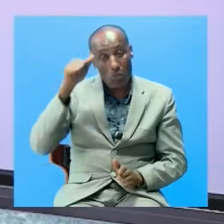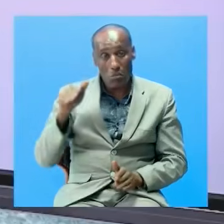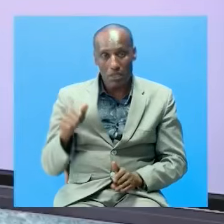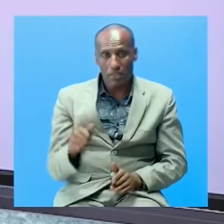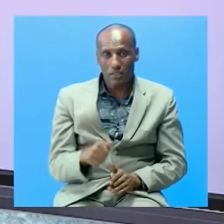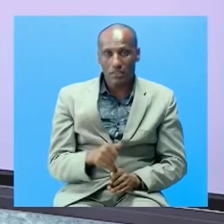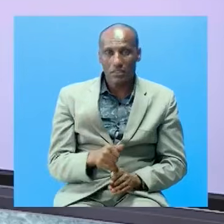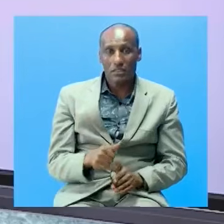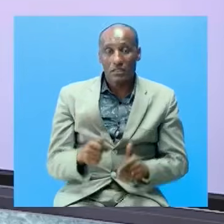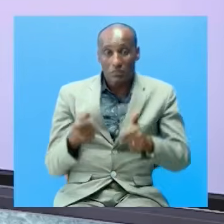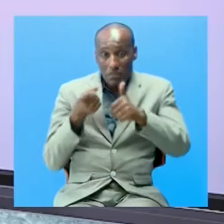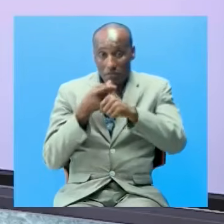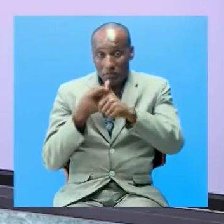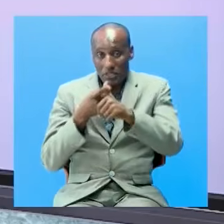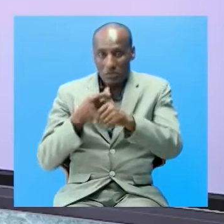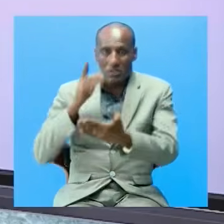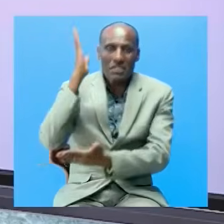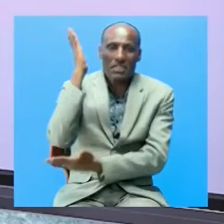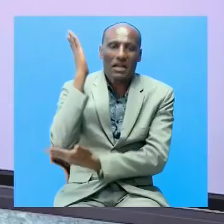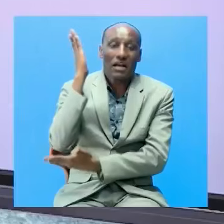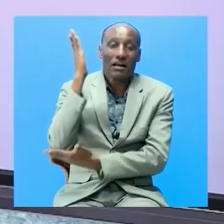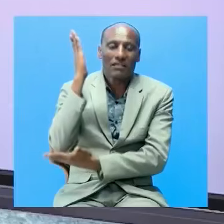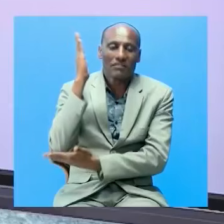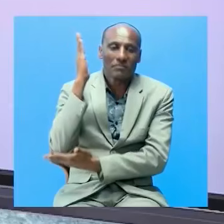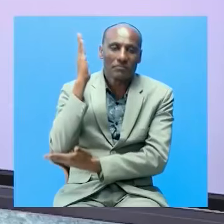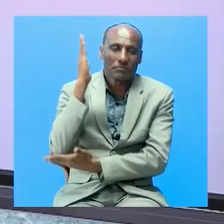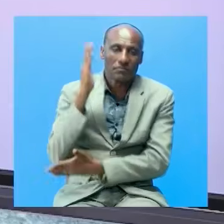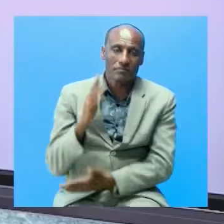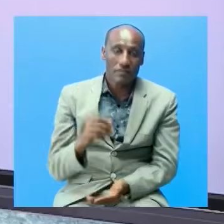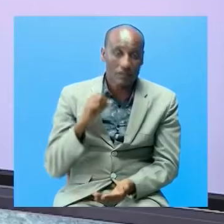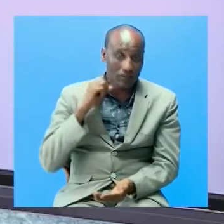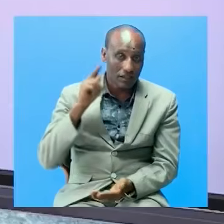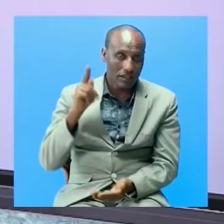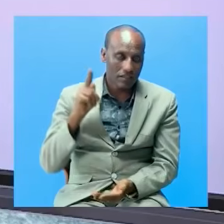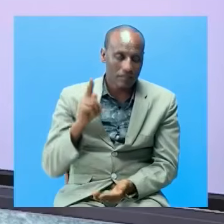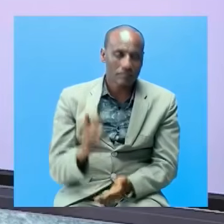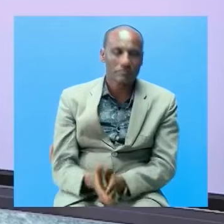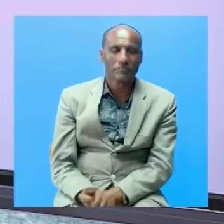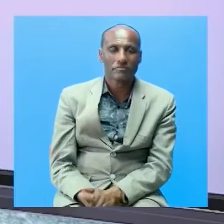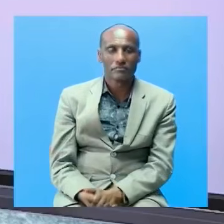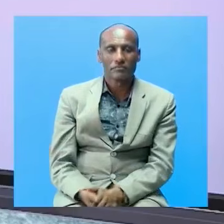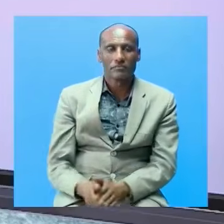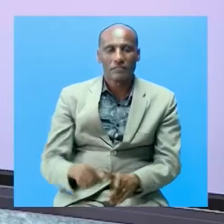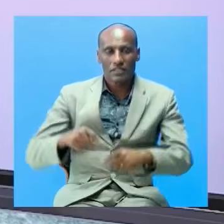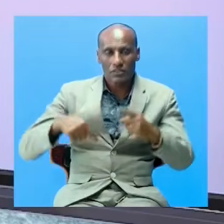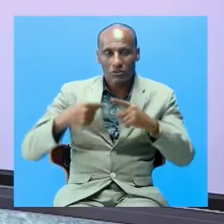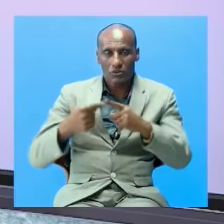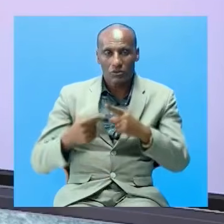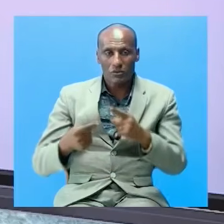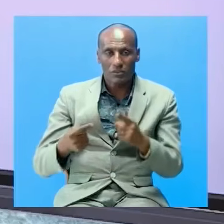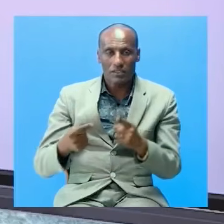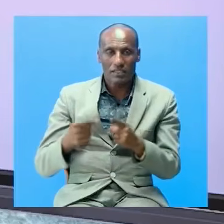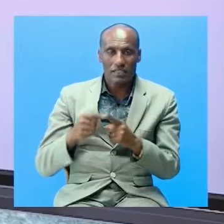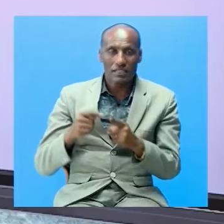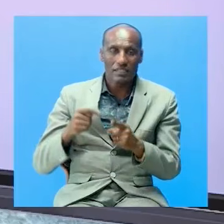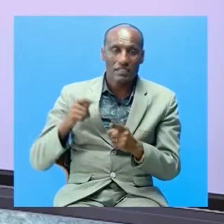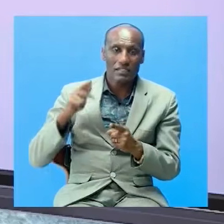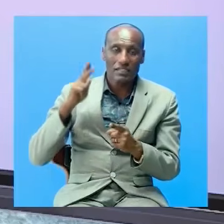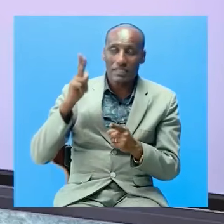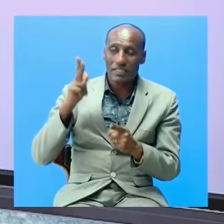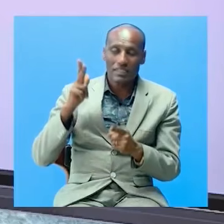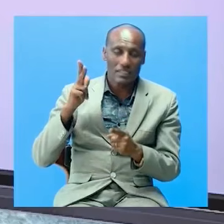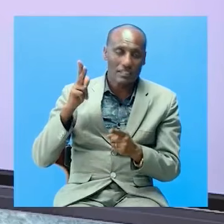Because a weatherman is a human being and a technology is a system that might be perfect or sometimes that might fail.